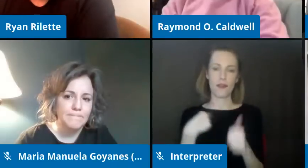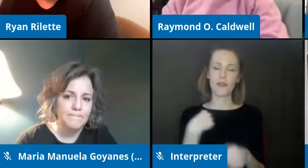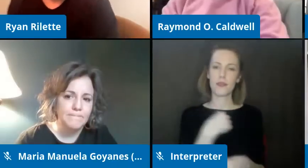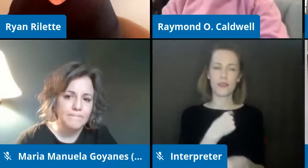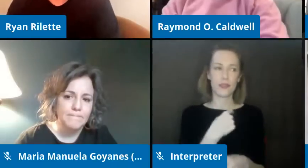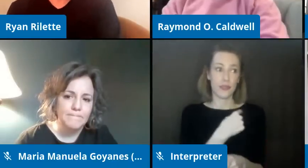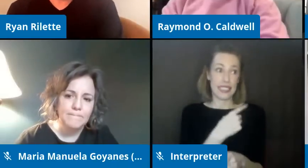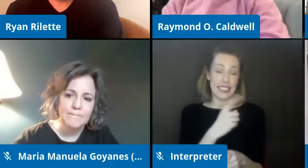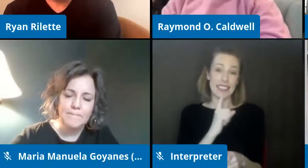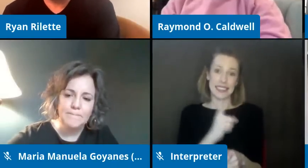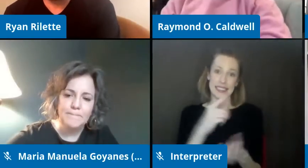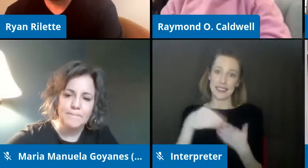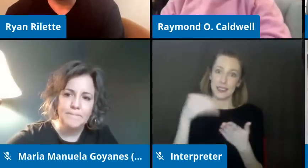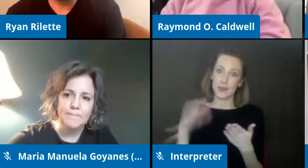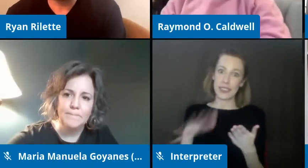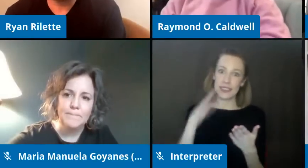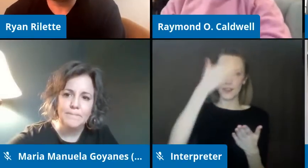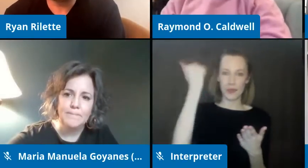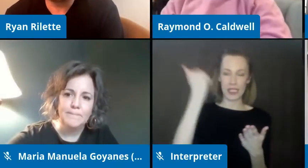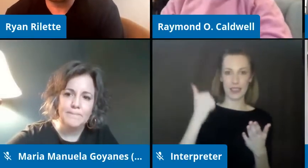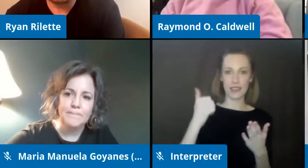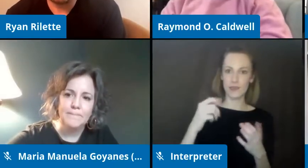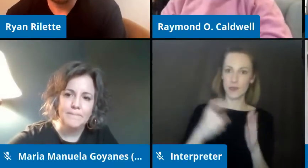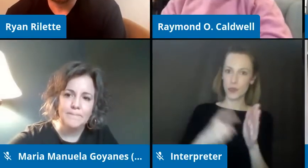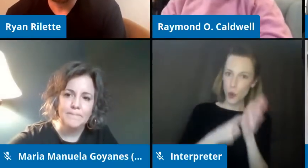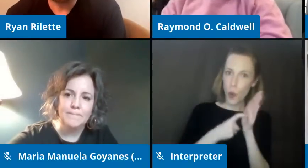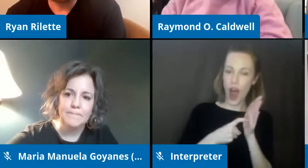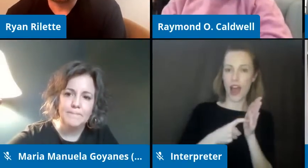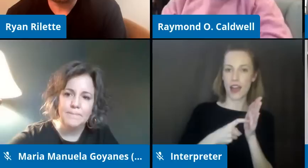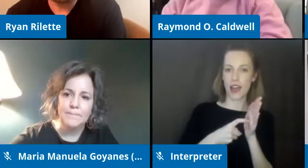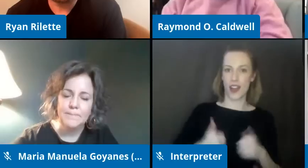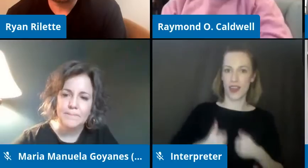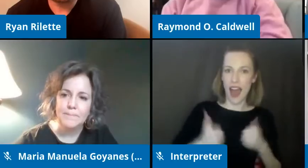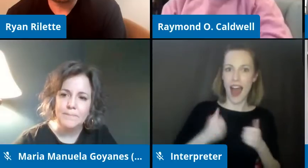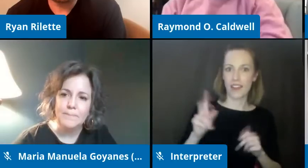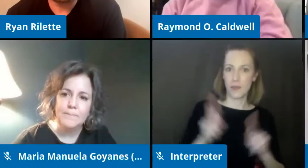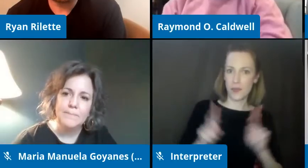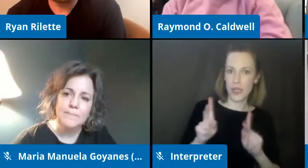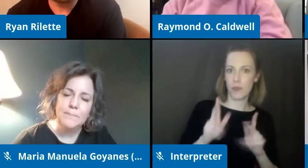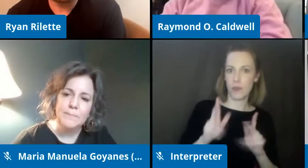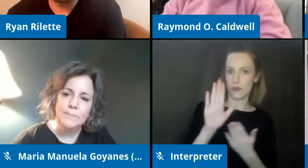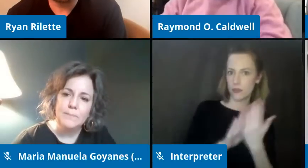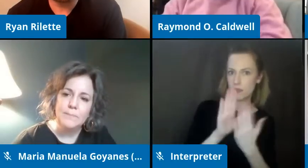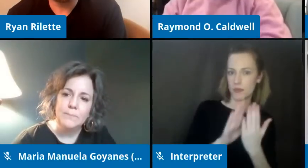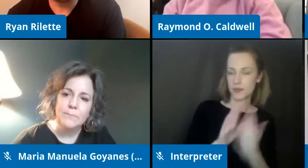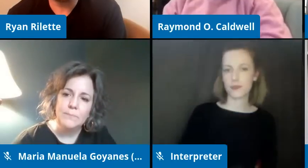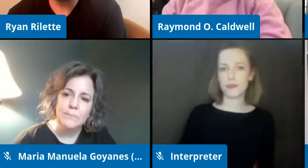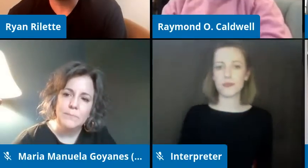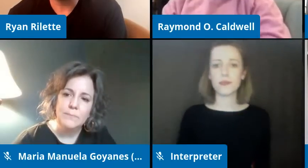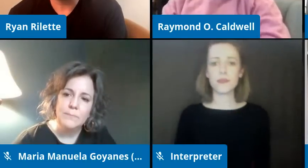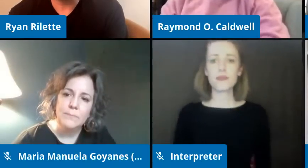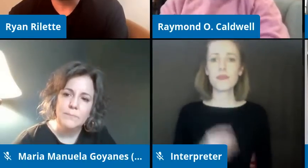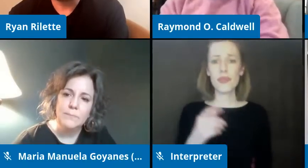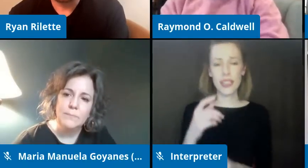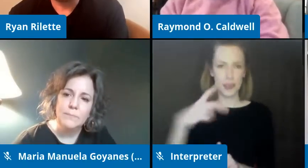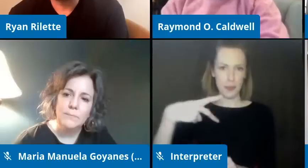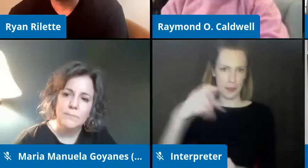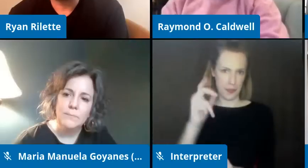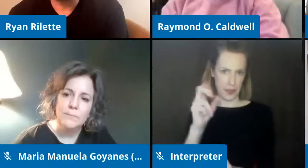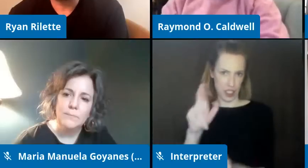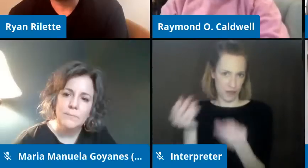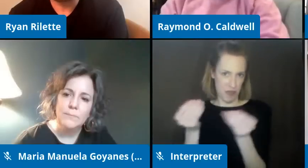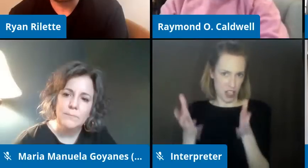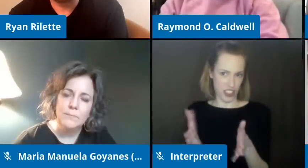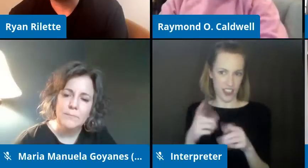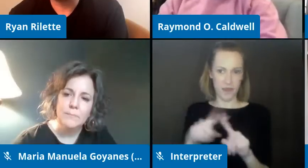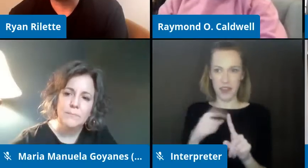want to make sure, with about 10 minutes left, that we do take some time if we want for comments. Peter, I leave it to you to moderate. And I also do